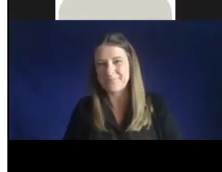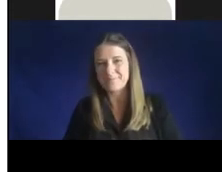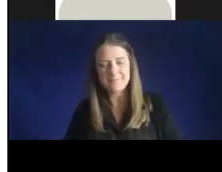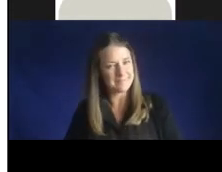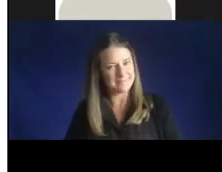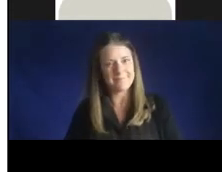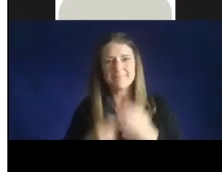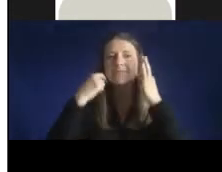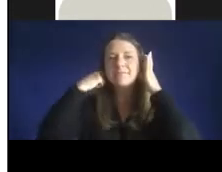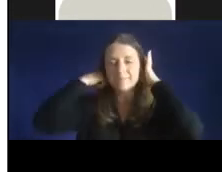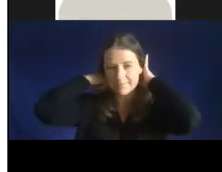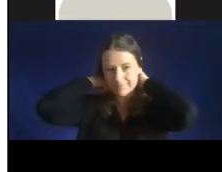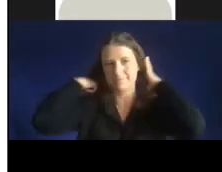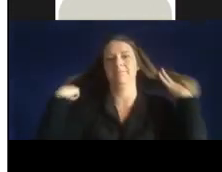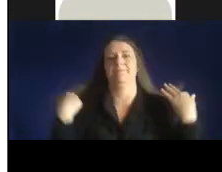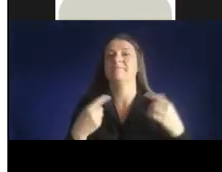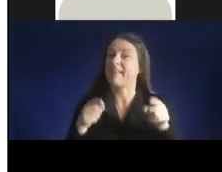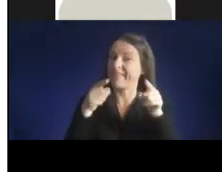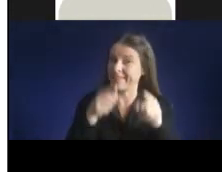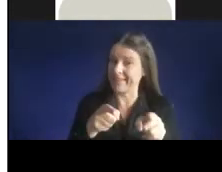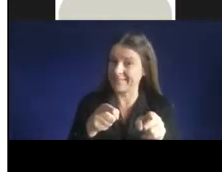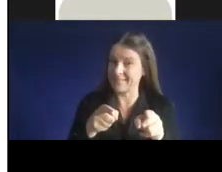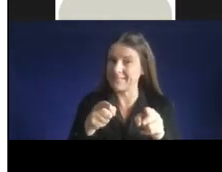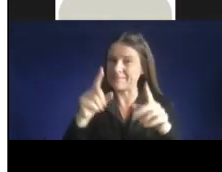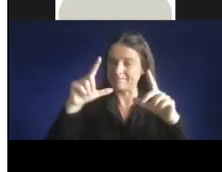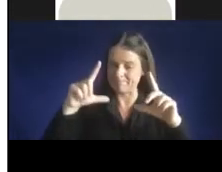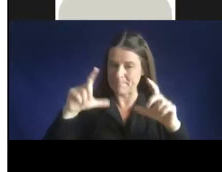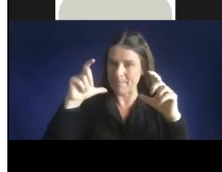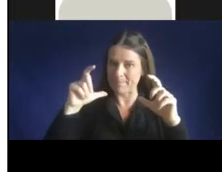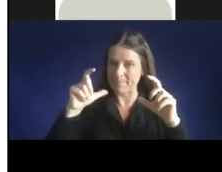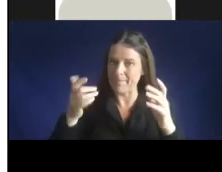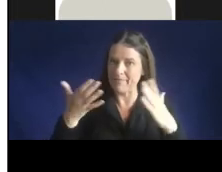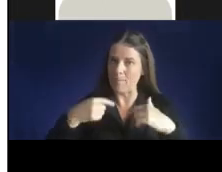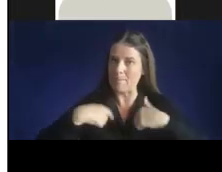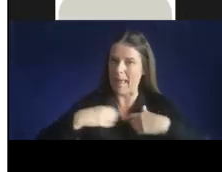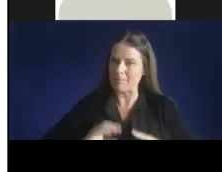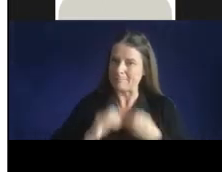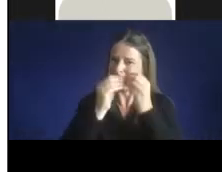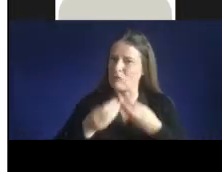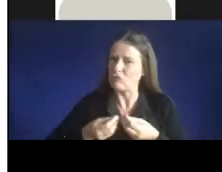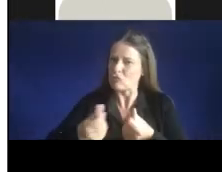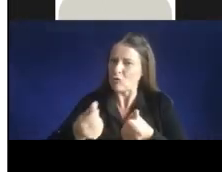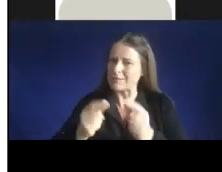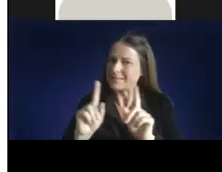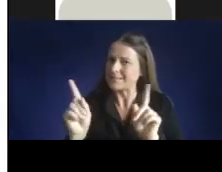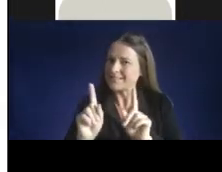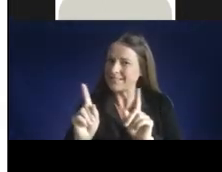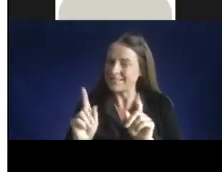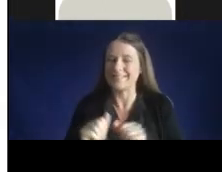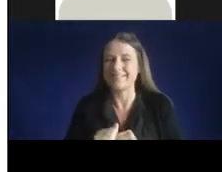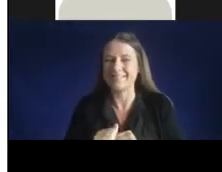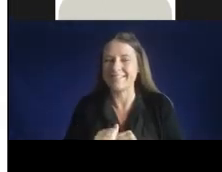there we go. This is an image of the final resource that I created. The resource is